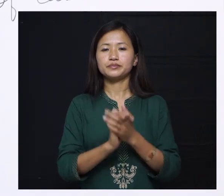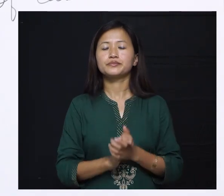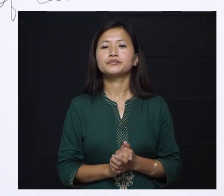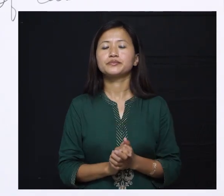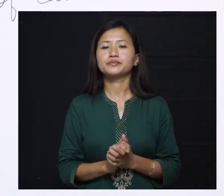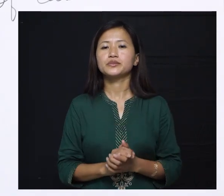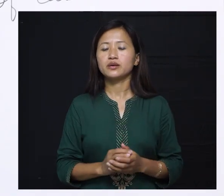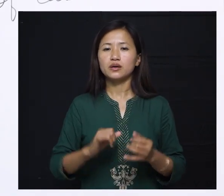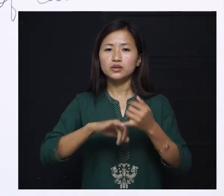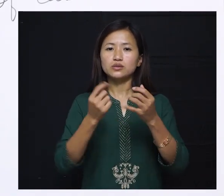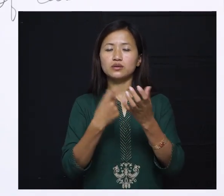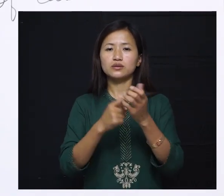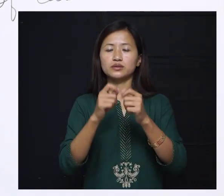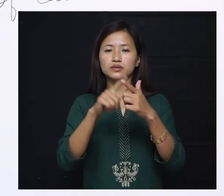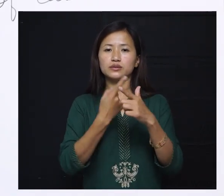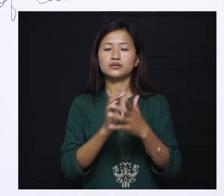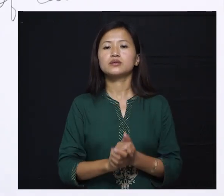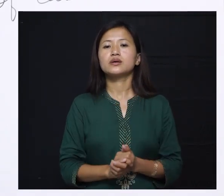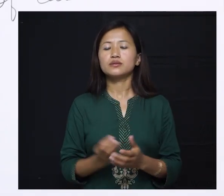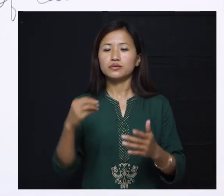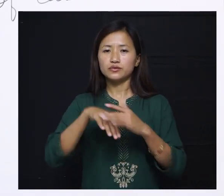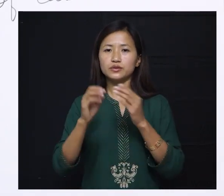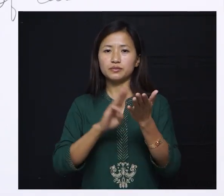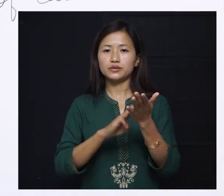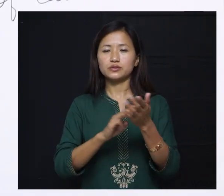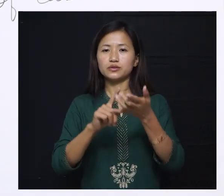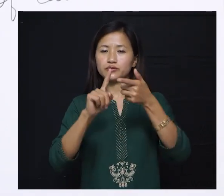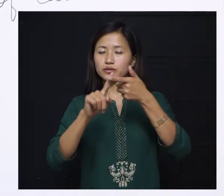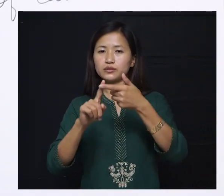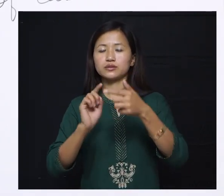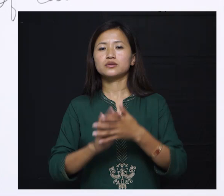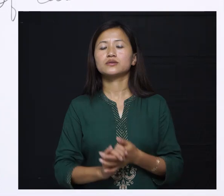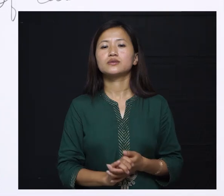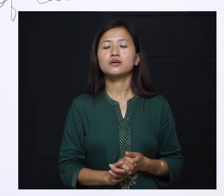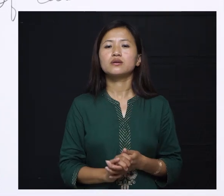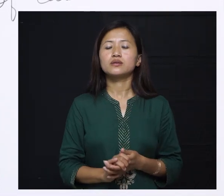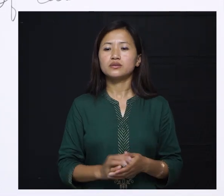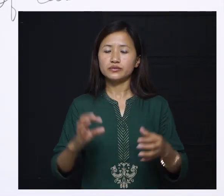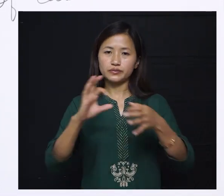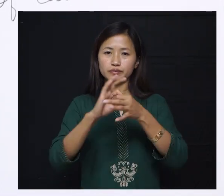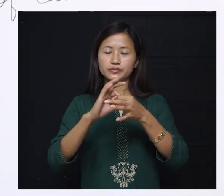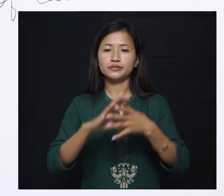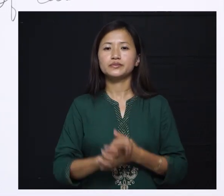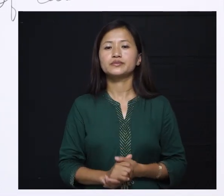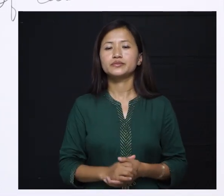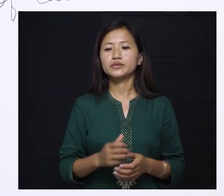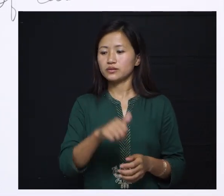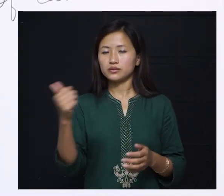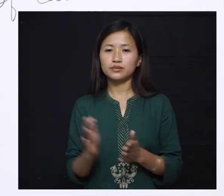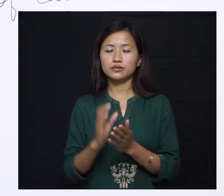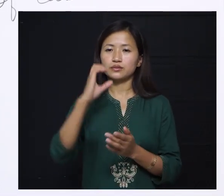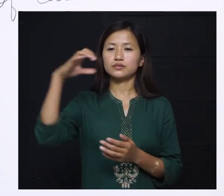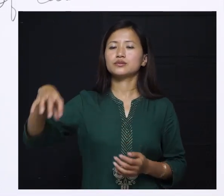we have Surat, which is also known as the Manchester of the East, because of its connection with the other